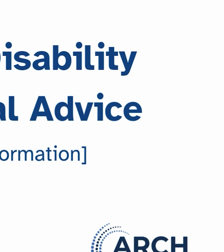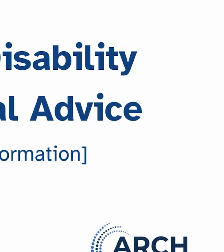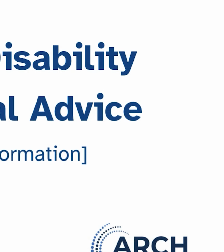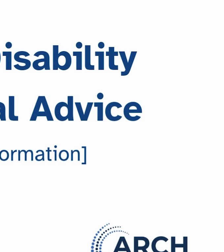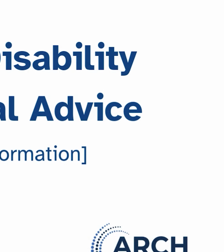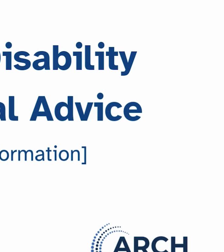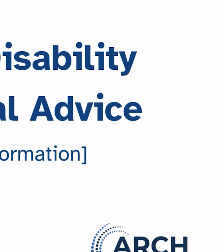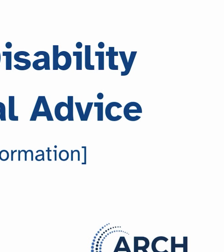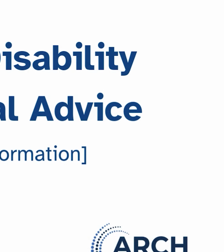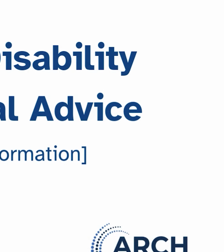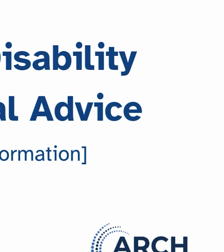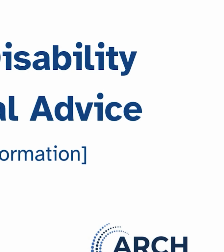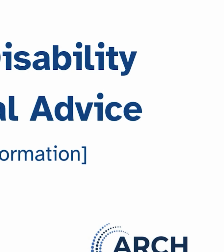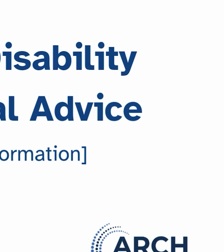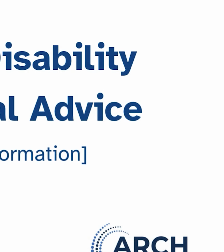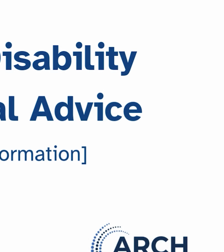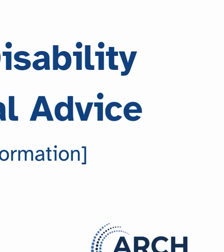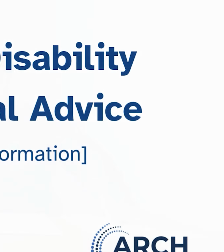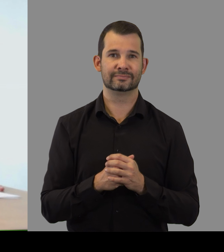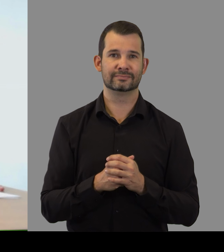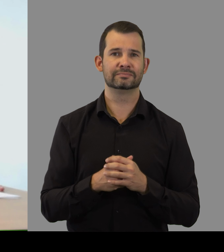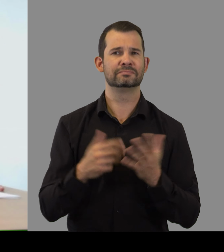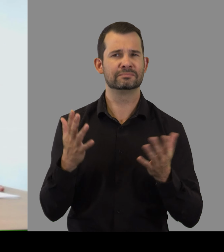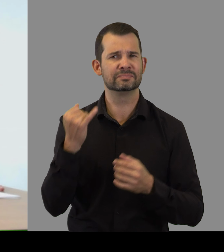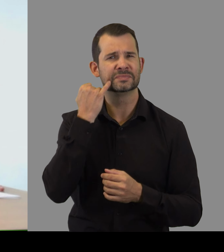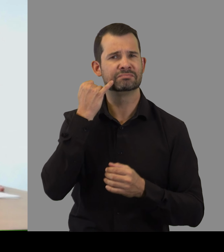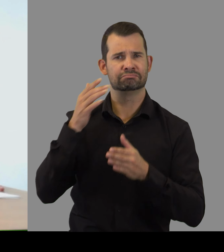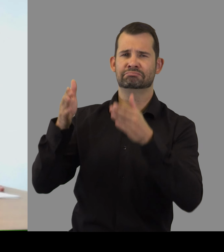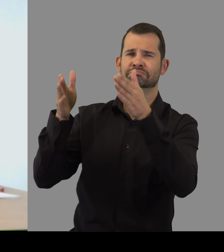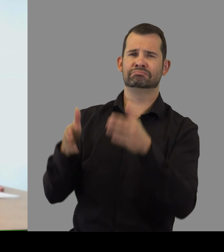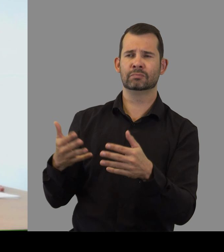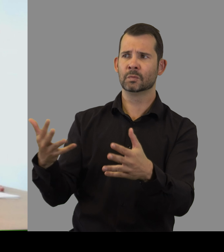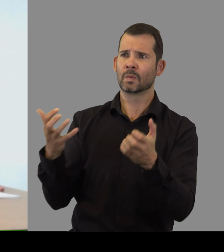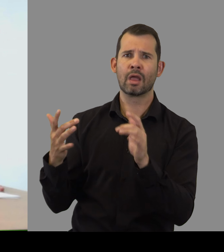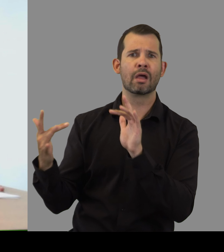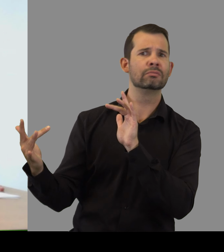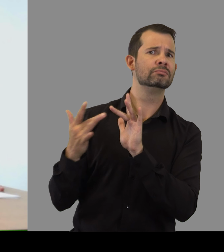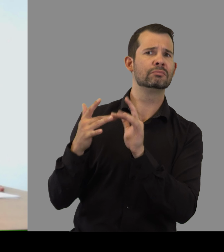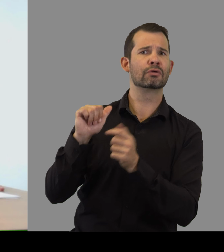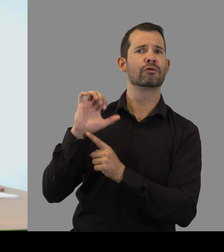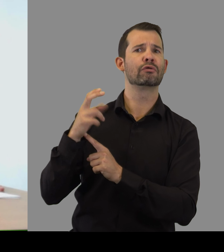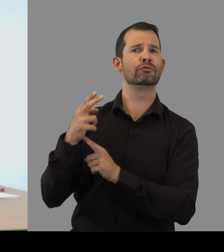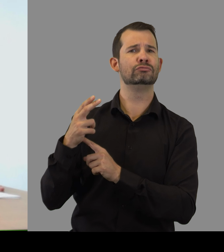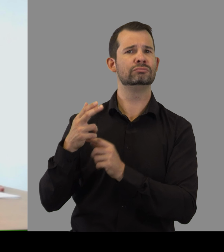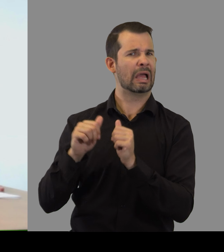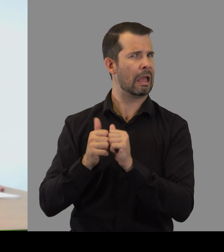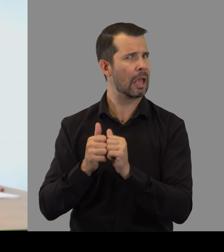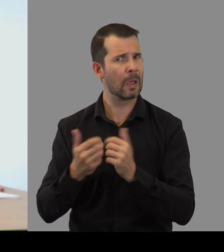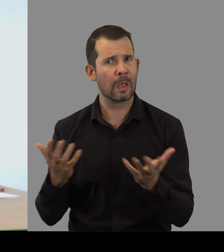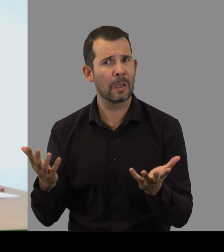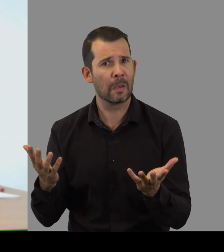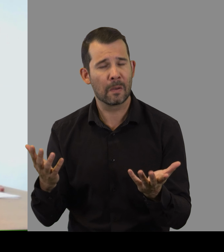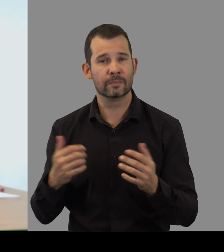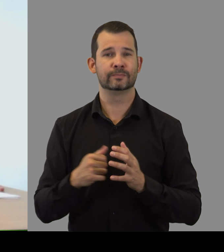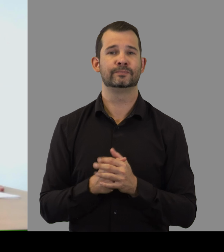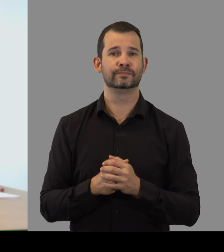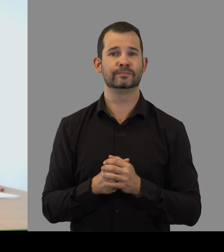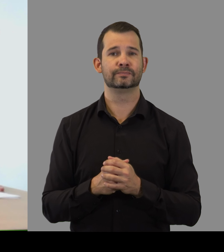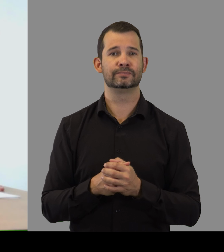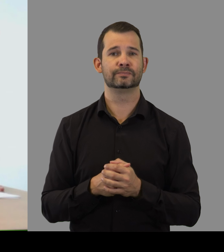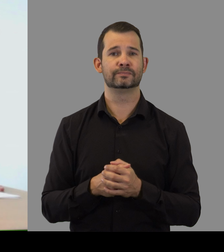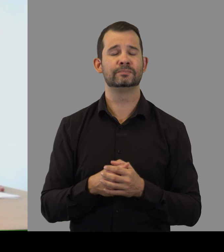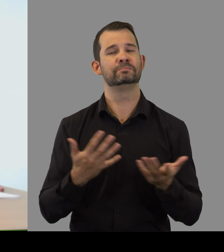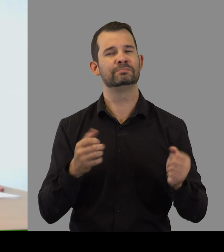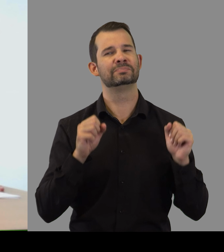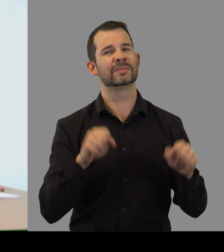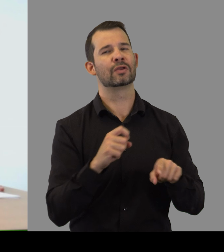Arch Disability Law Center for legal advice. And finally, if an individual wants to contact Arch, how